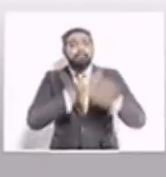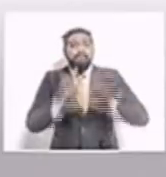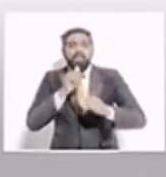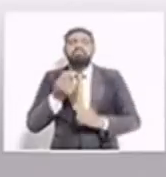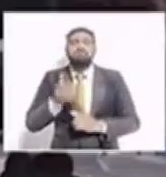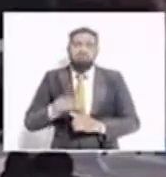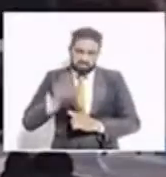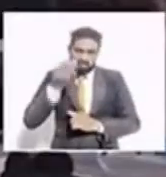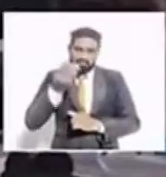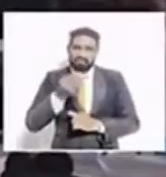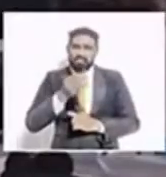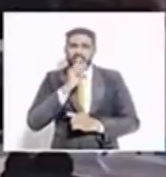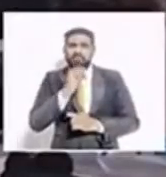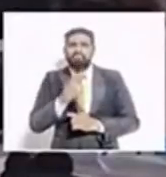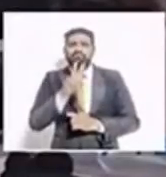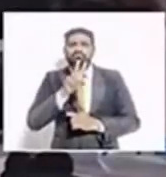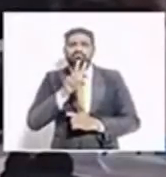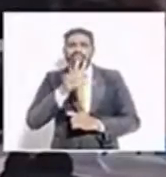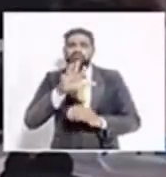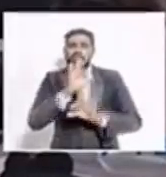29%.